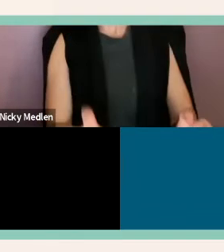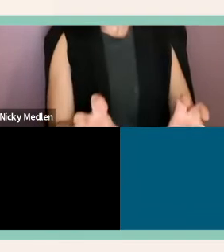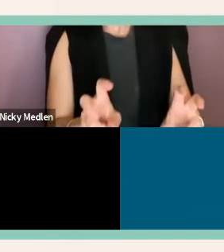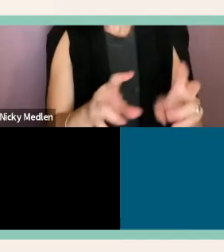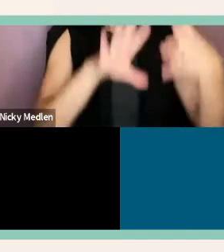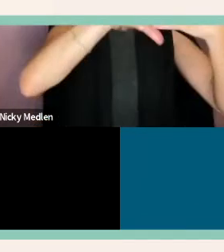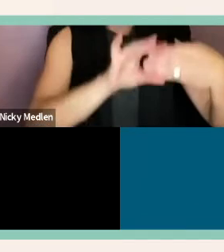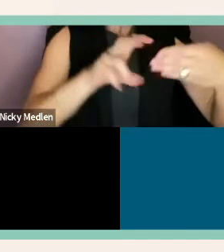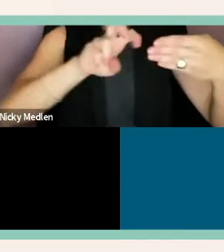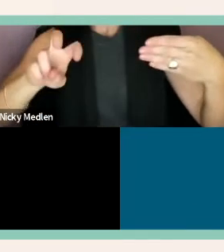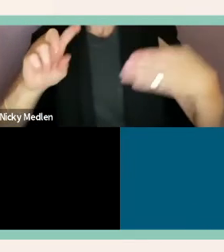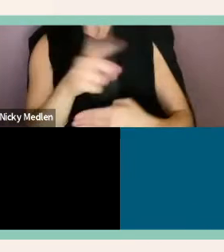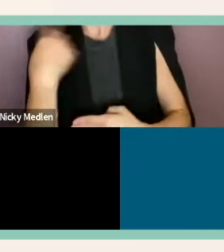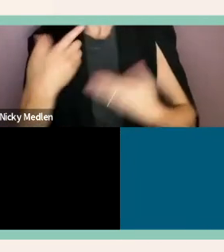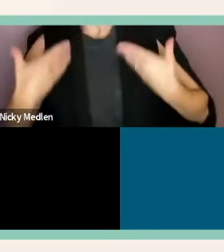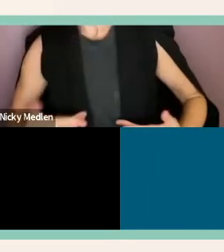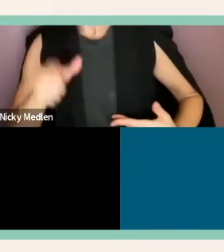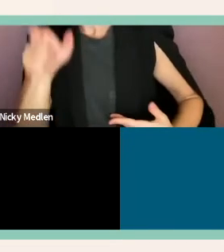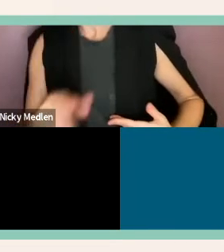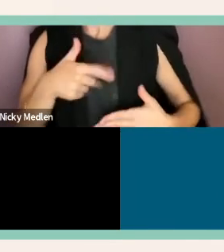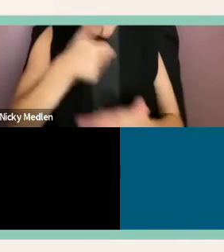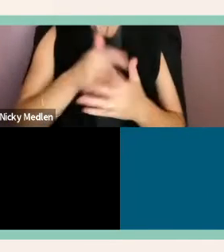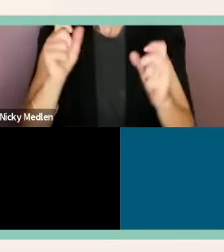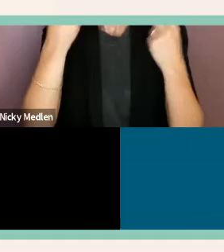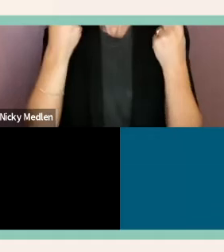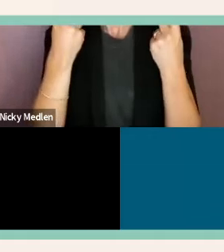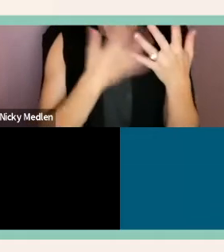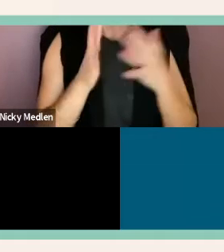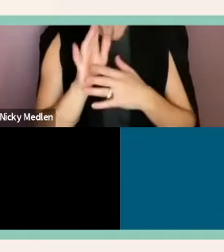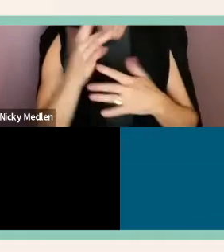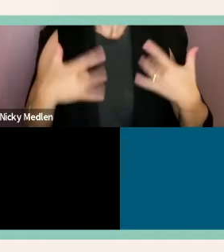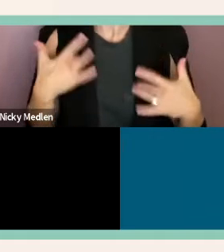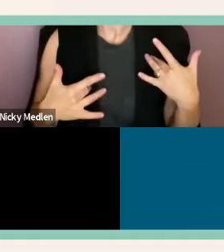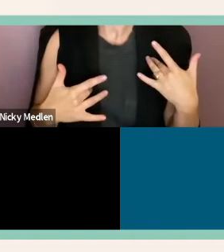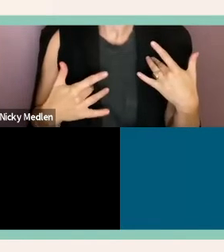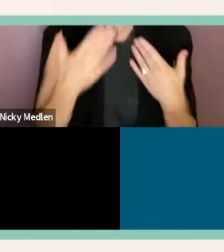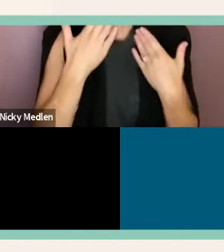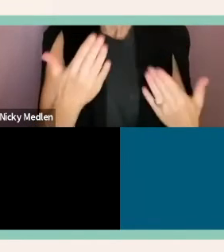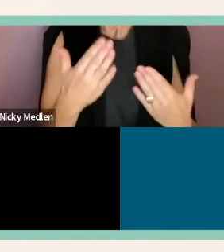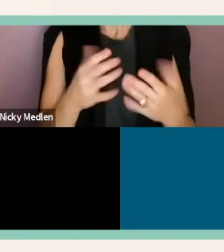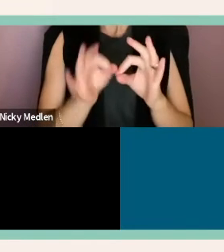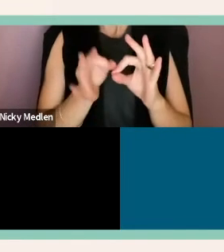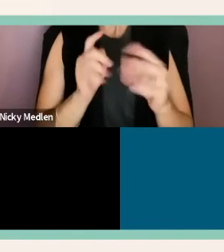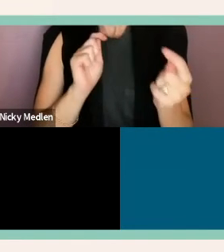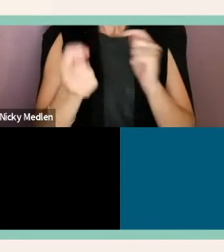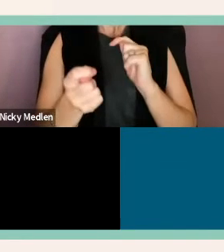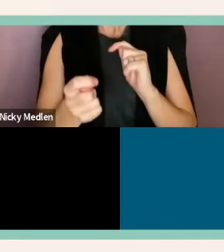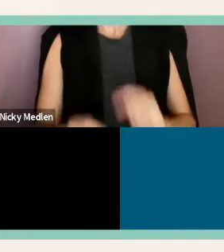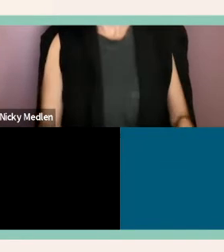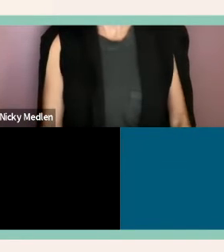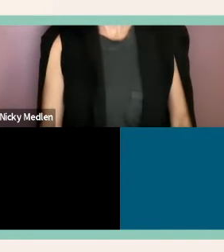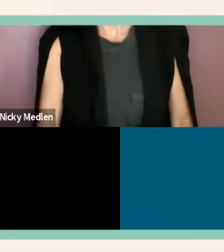who we are. That's pretty basic understanding of how we live. Thanks. But